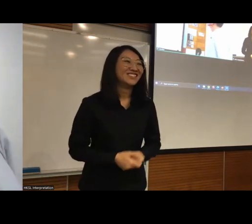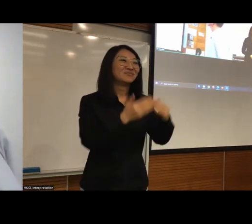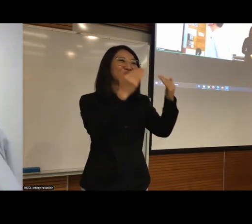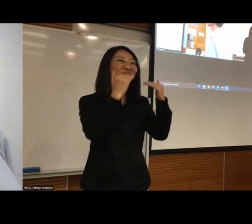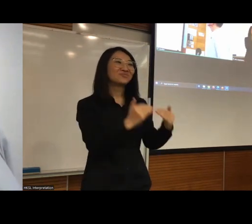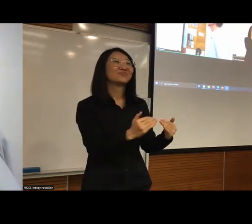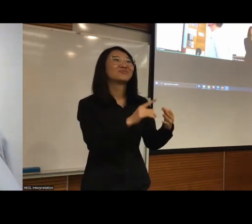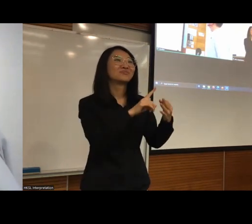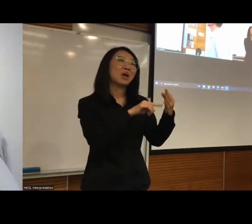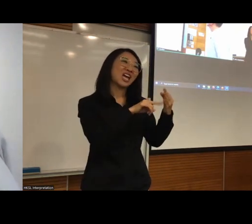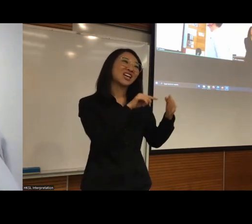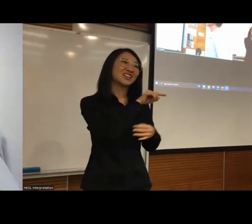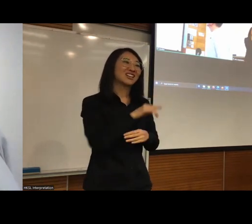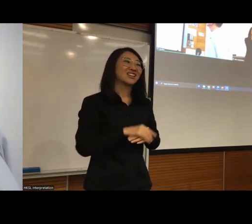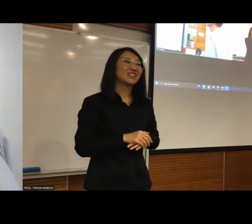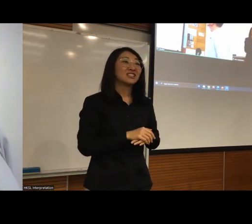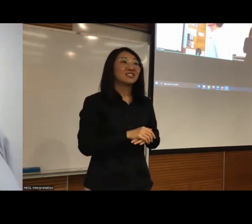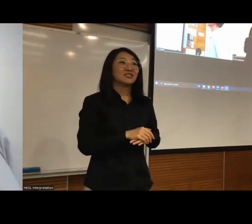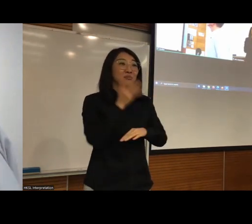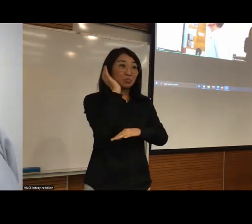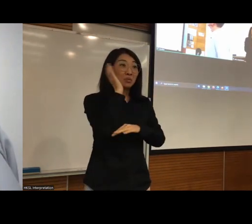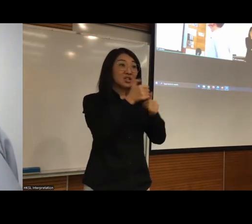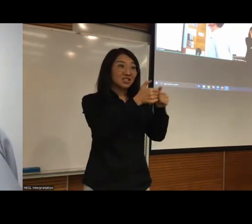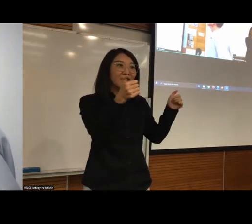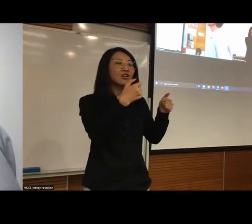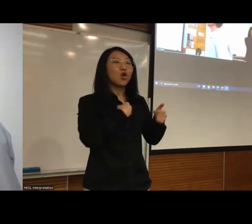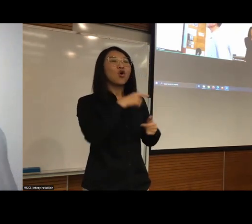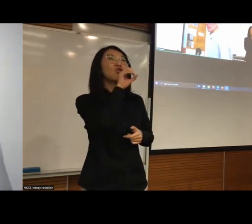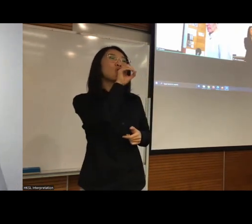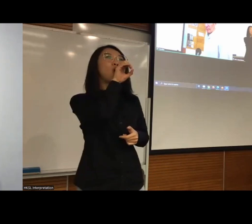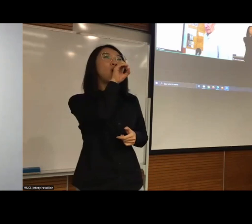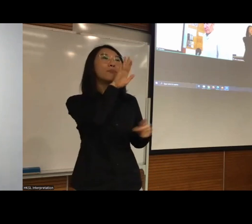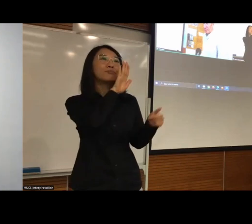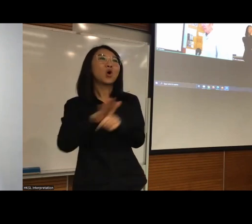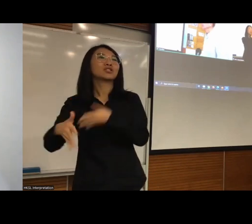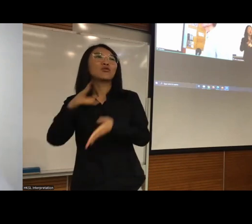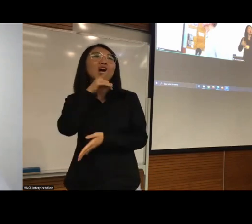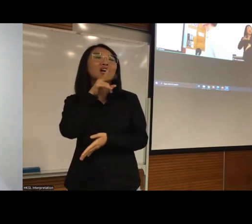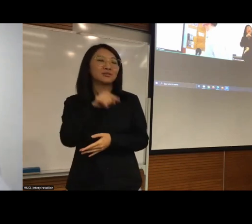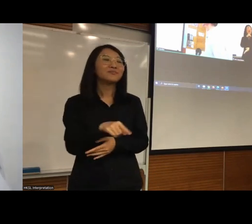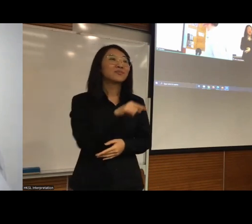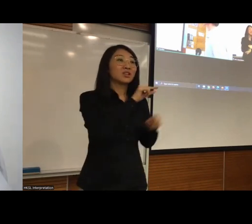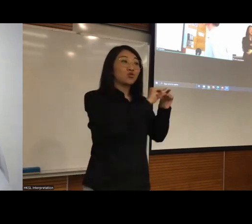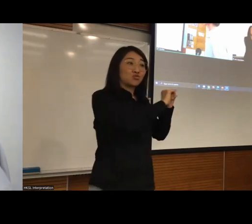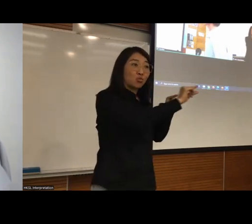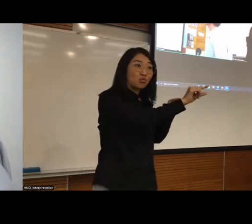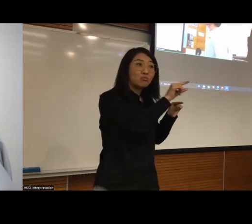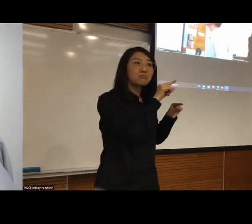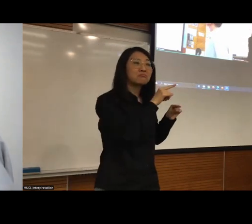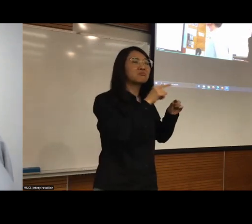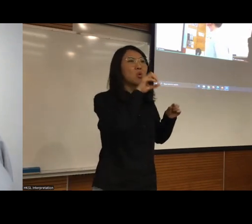Liu Na says, thank you for sharing. I'm just reading for the interpreter's sake. What do you think of the melody and